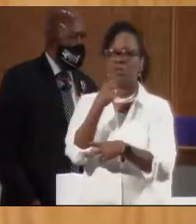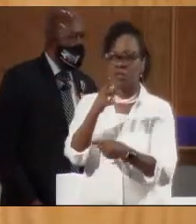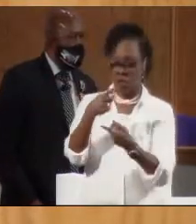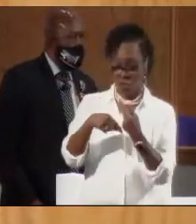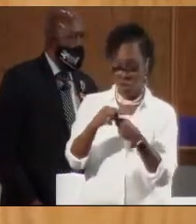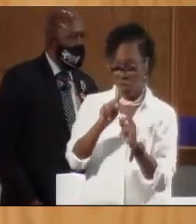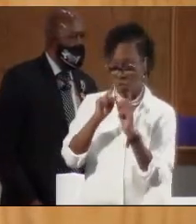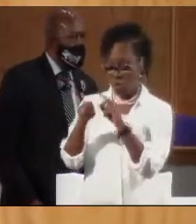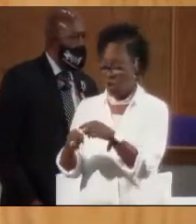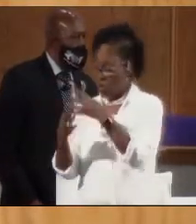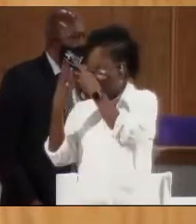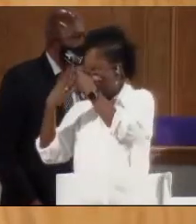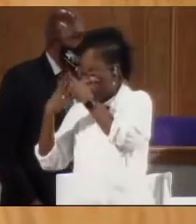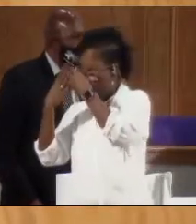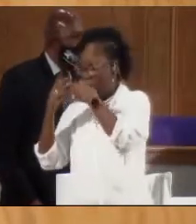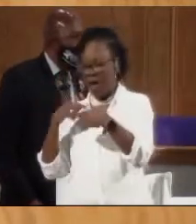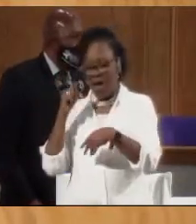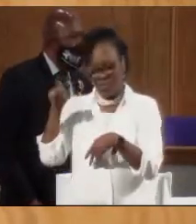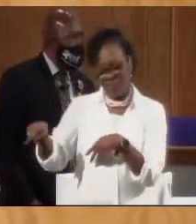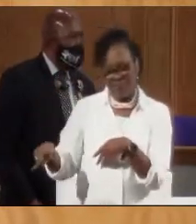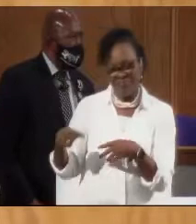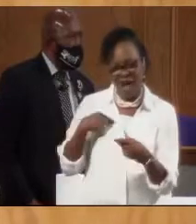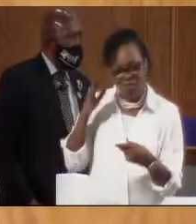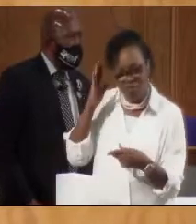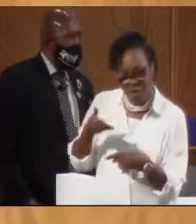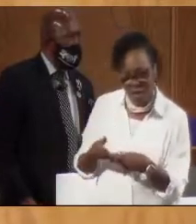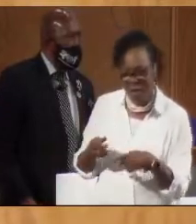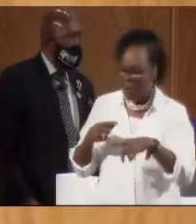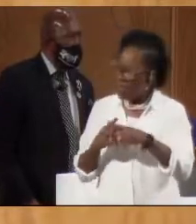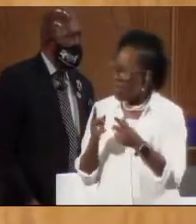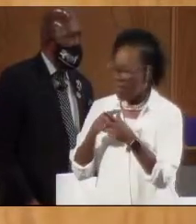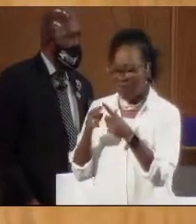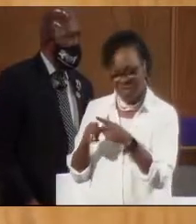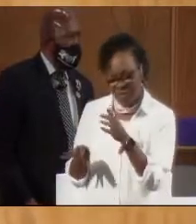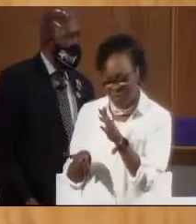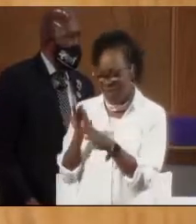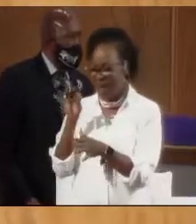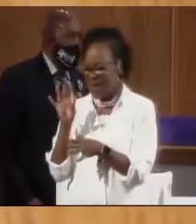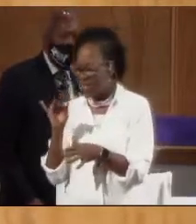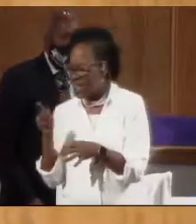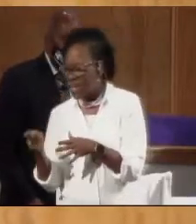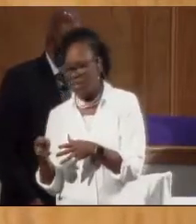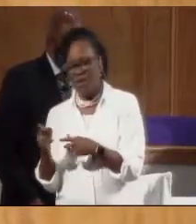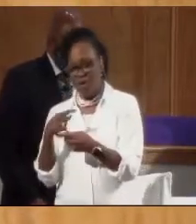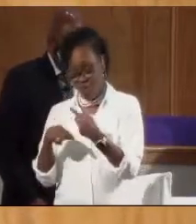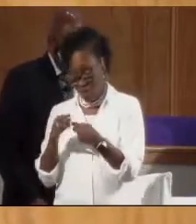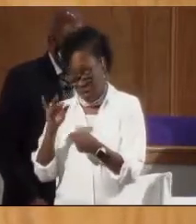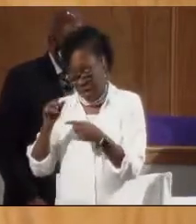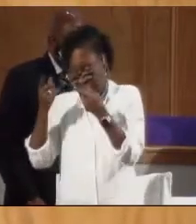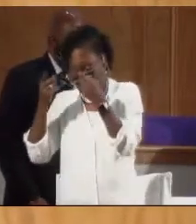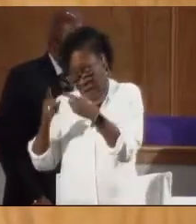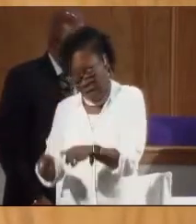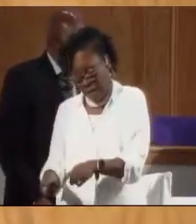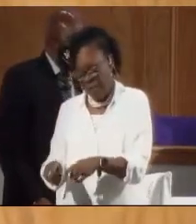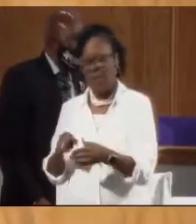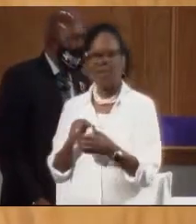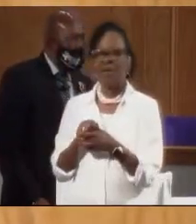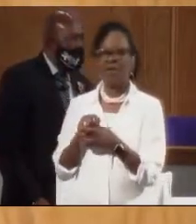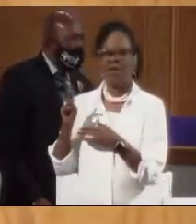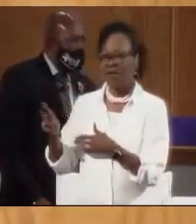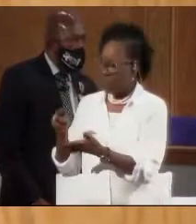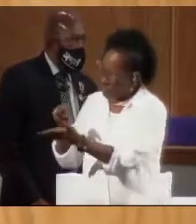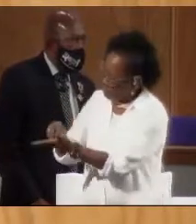up, I'ma be right there. But you discovered that you were standing by